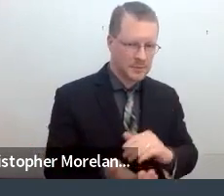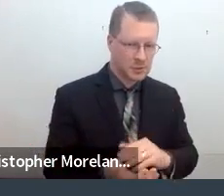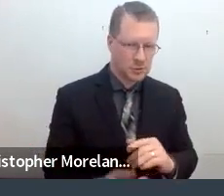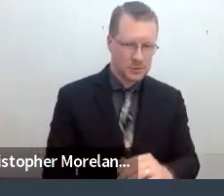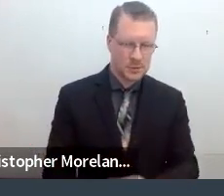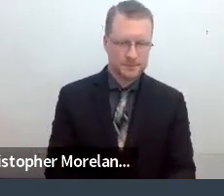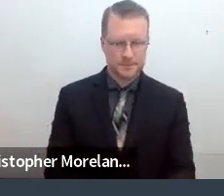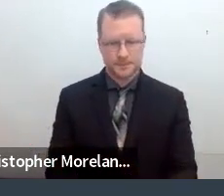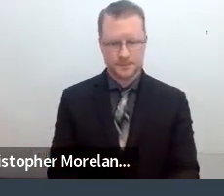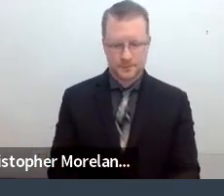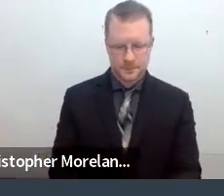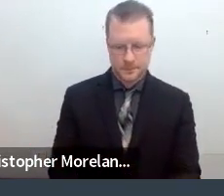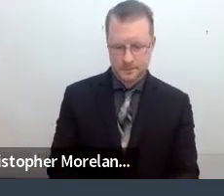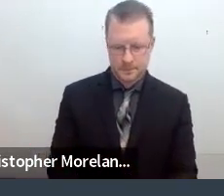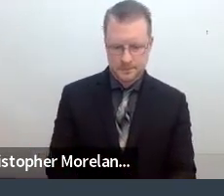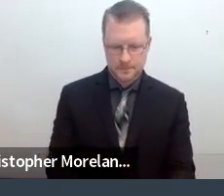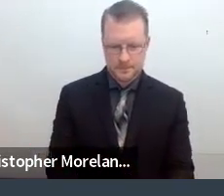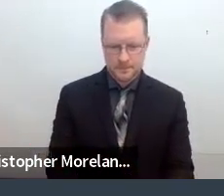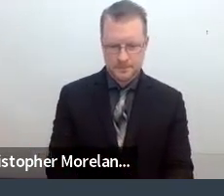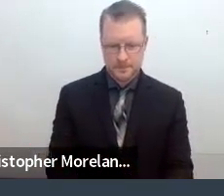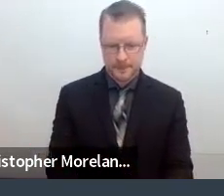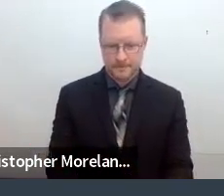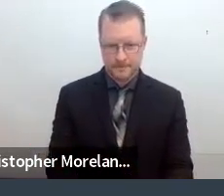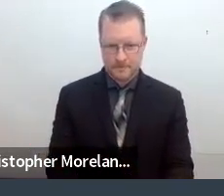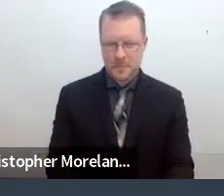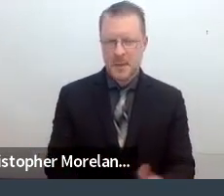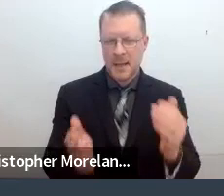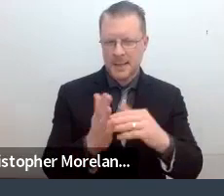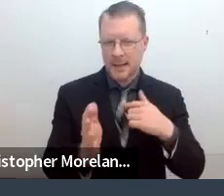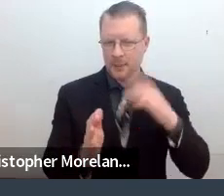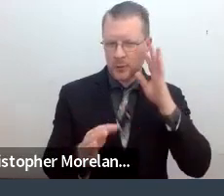with disabilities compared to their non-disabled peers.